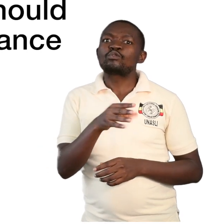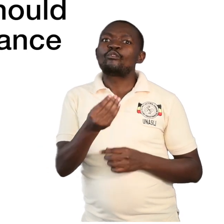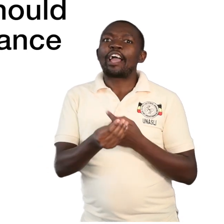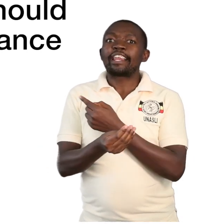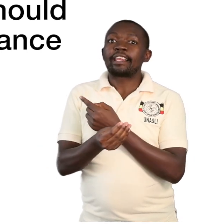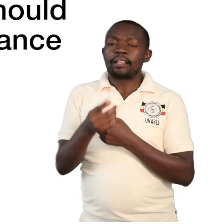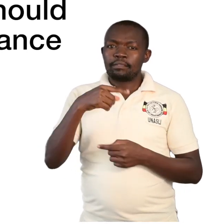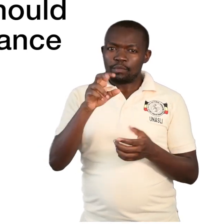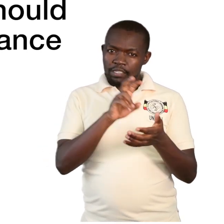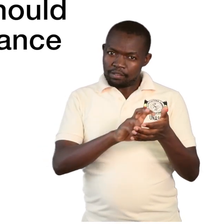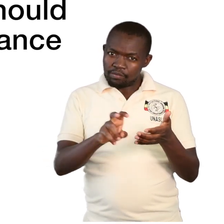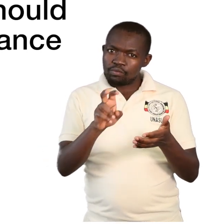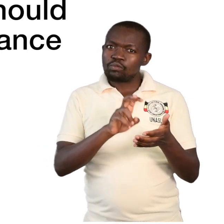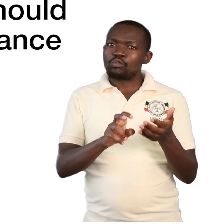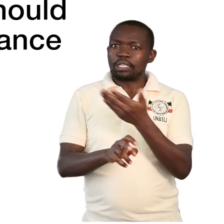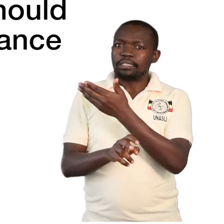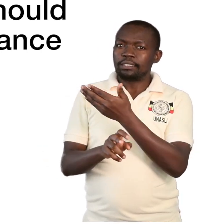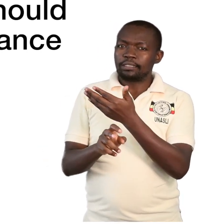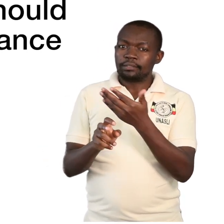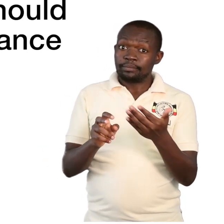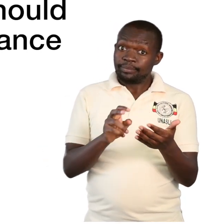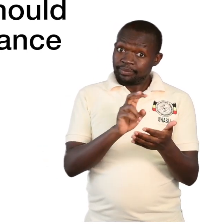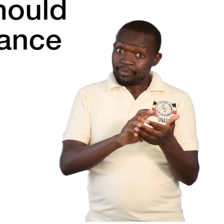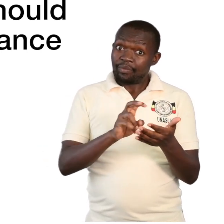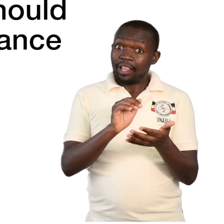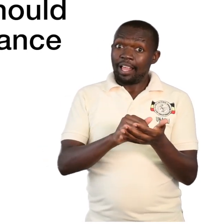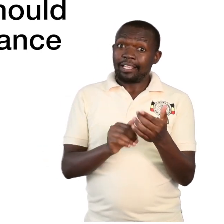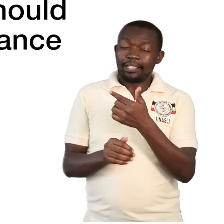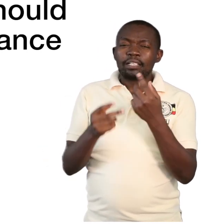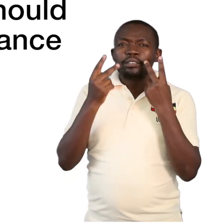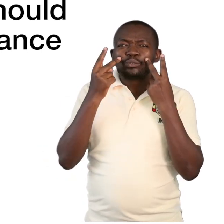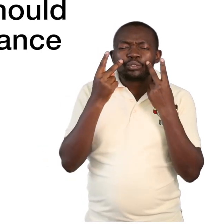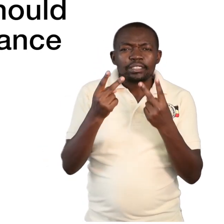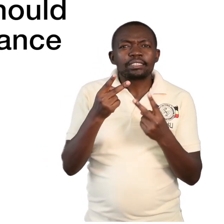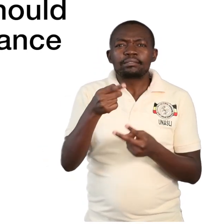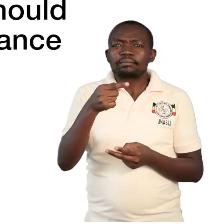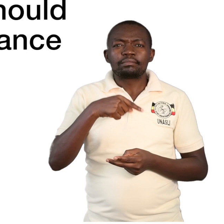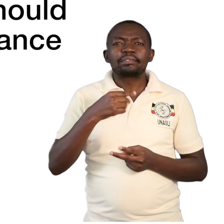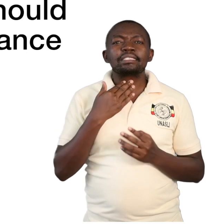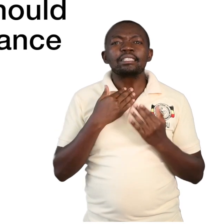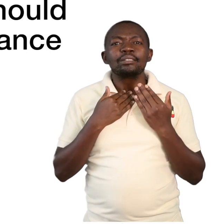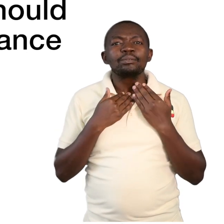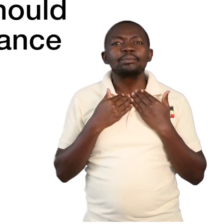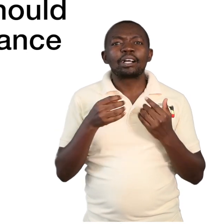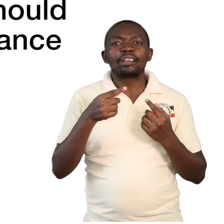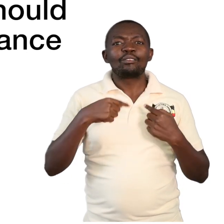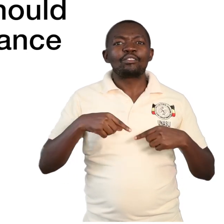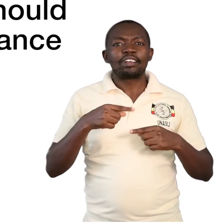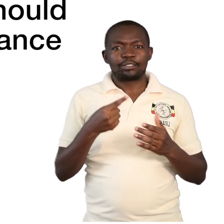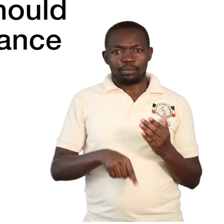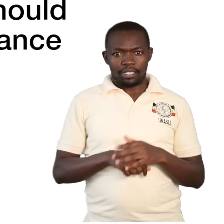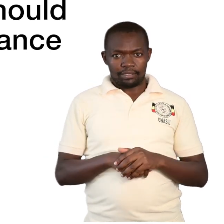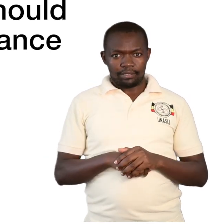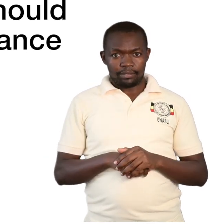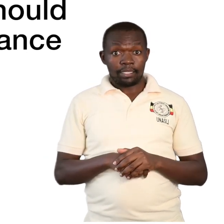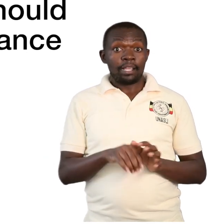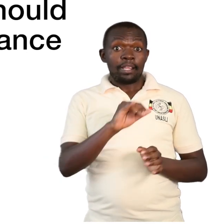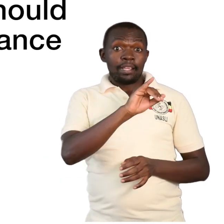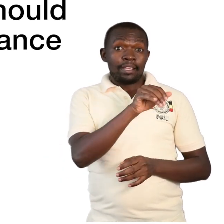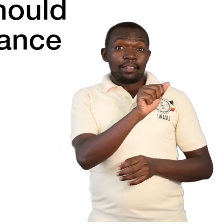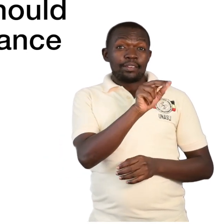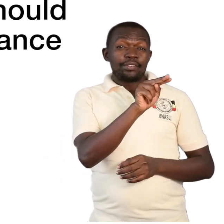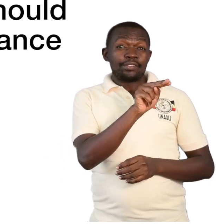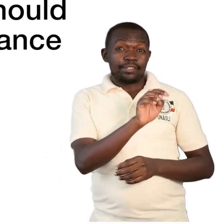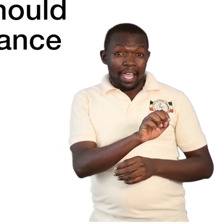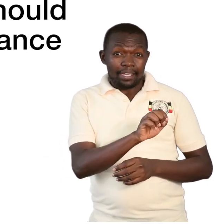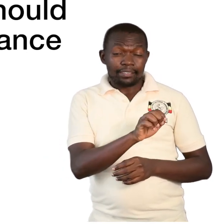we read through the question just one more time to see what is required of us? Okay. Jane